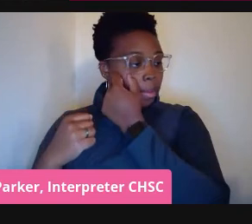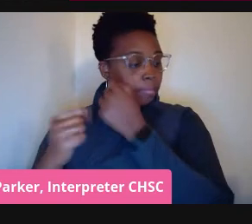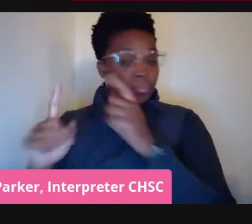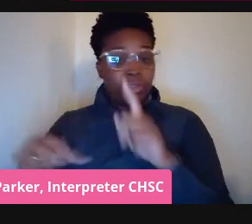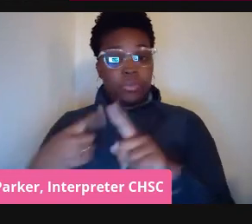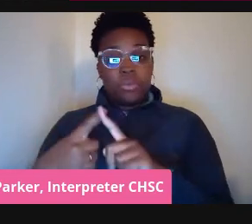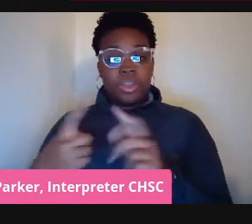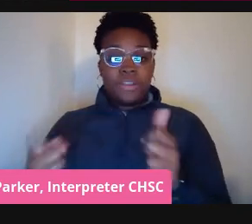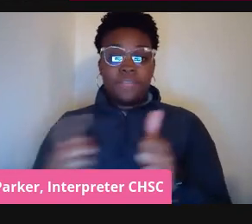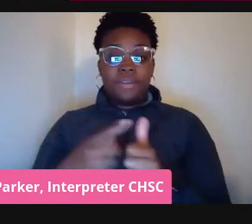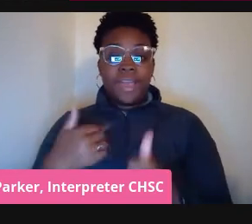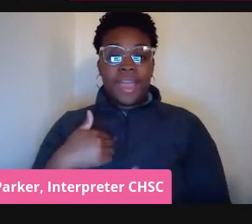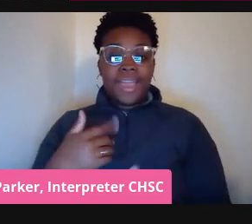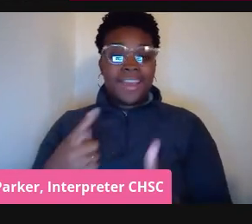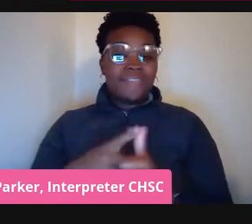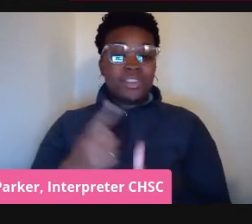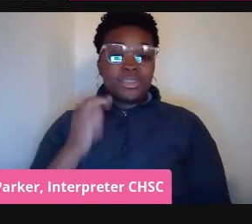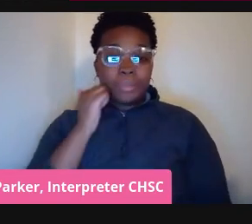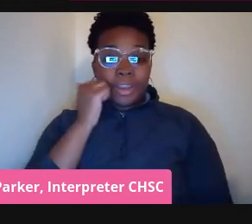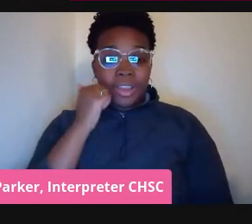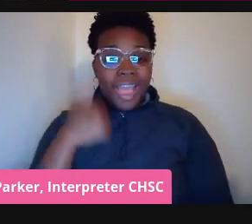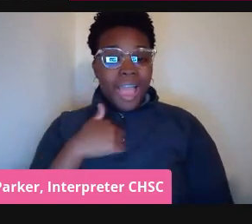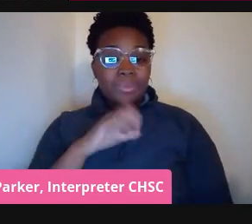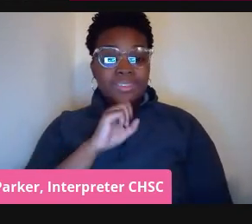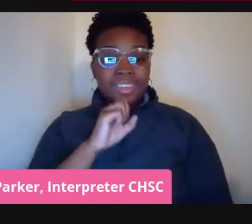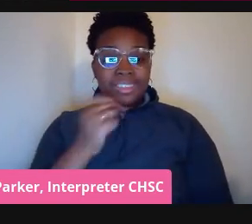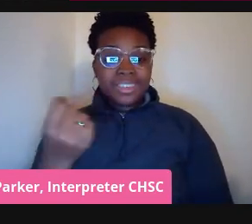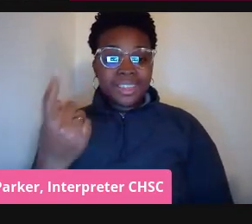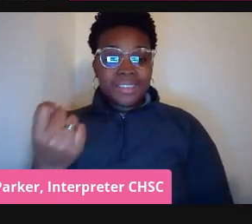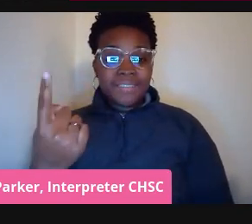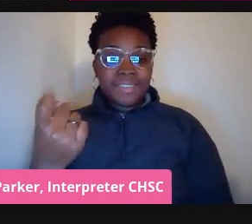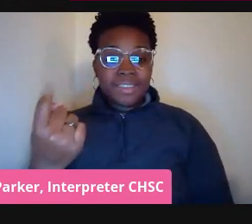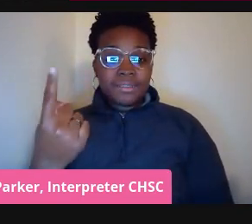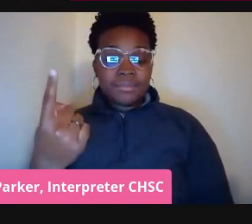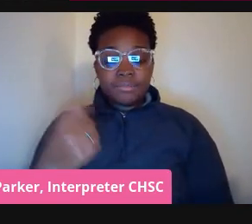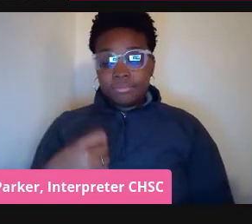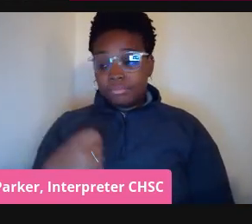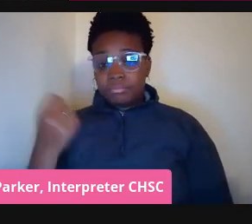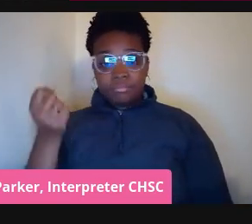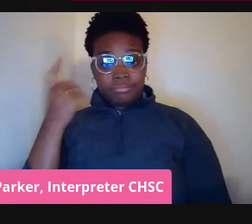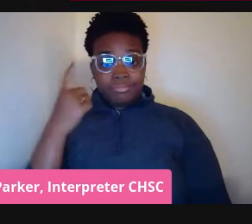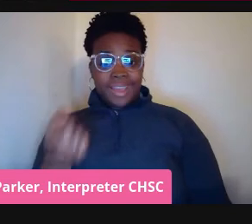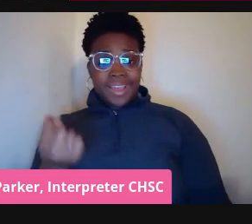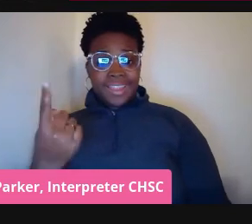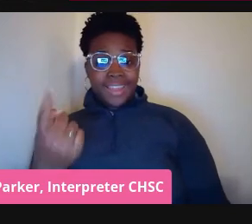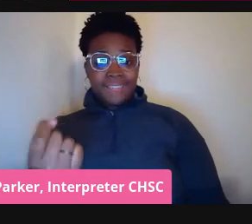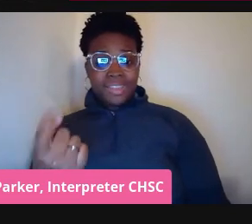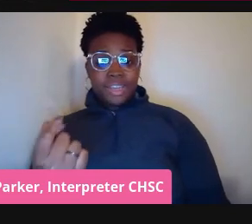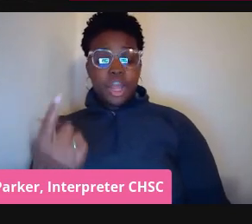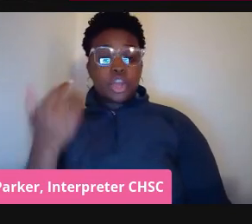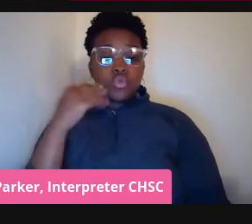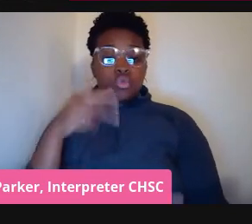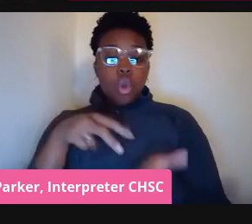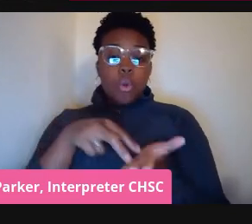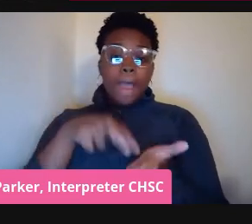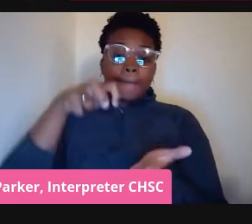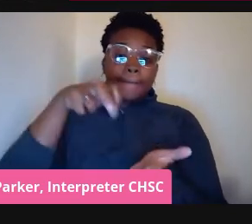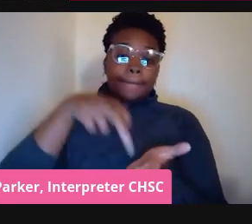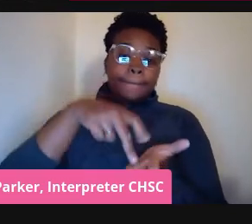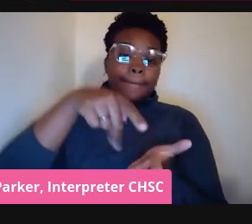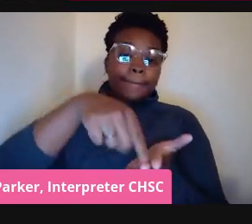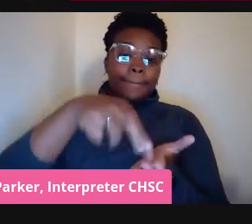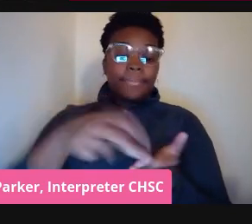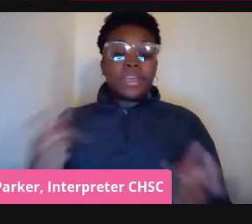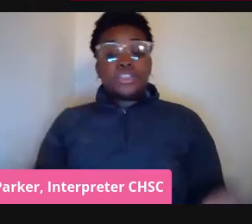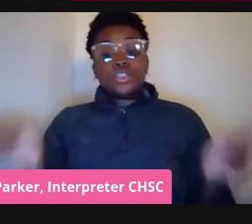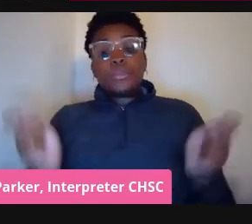when I had my first period, I was 11 years old. And at 11, what do you know about? You know about hopscotch, you know about, you know, jumping rope, things